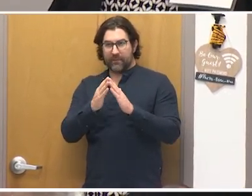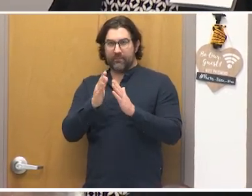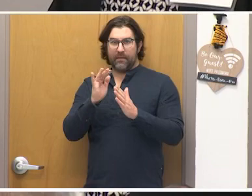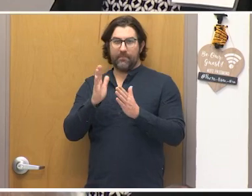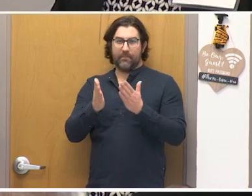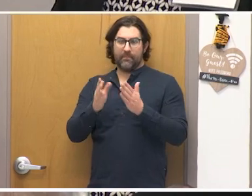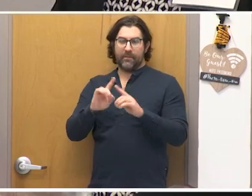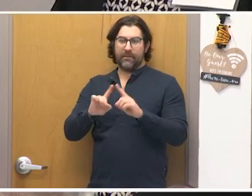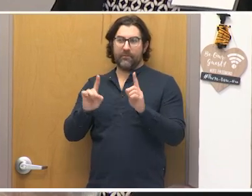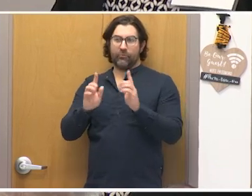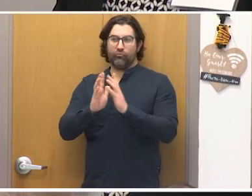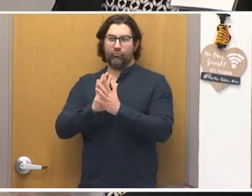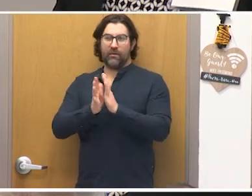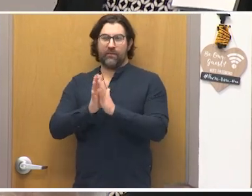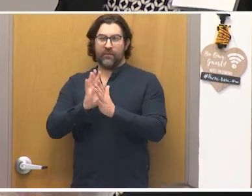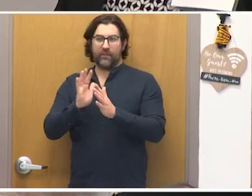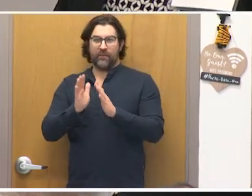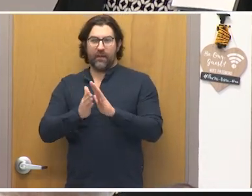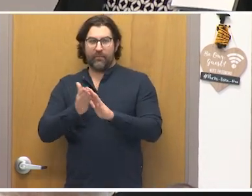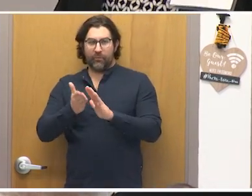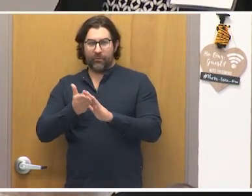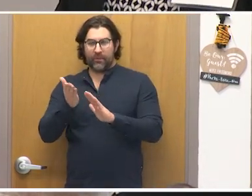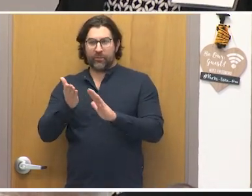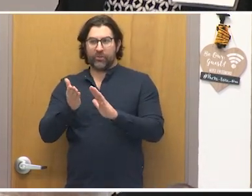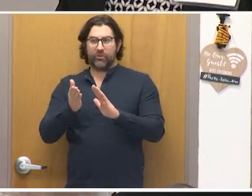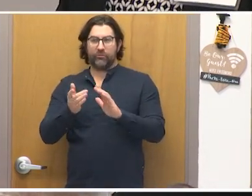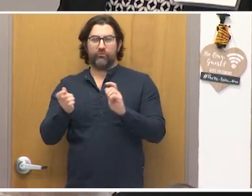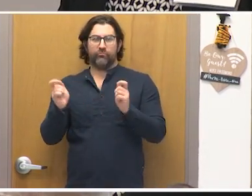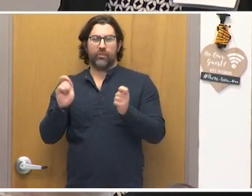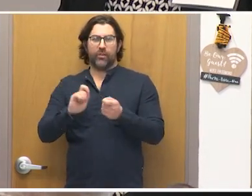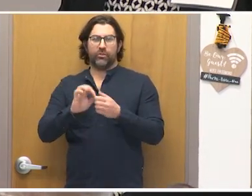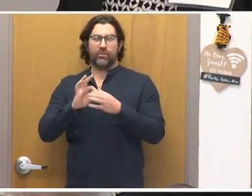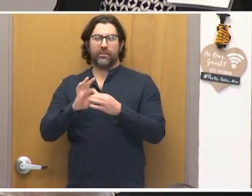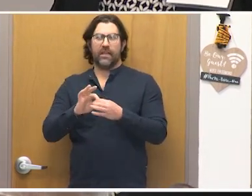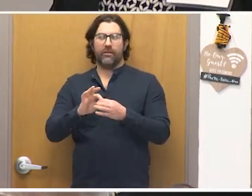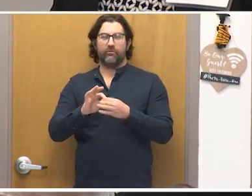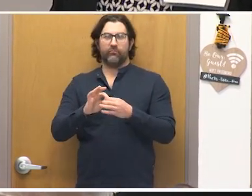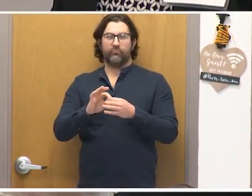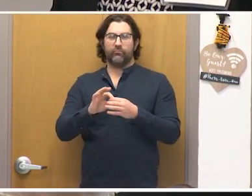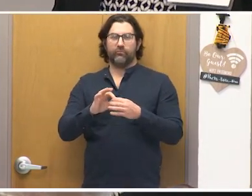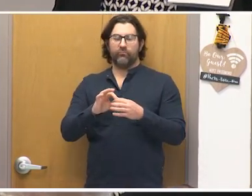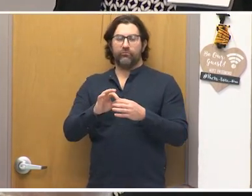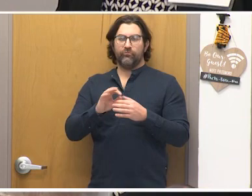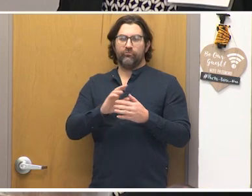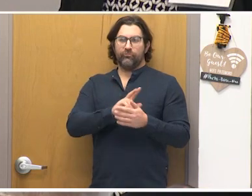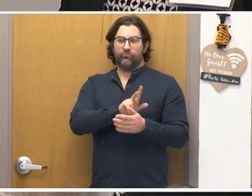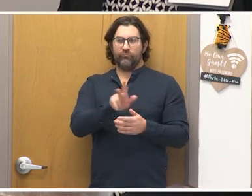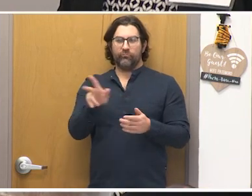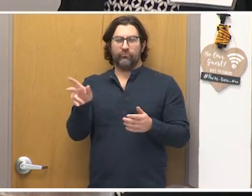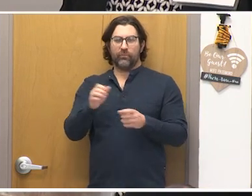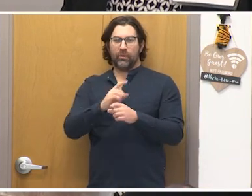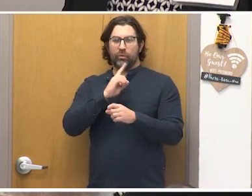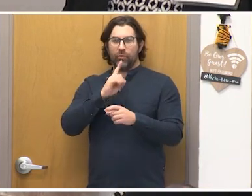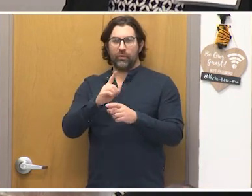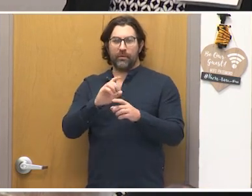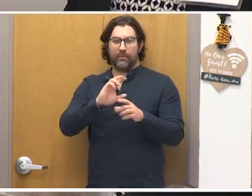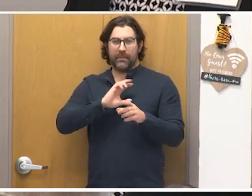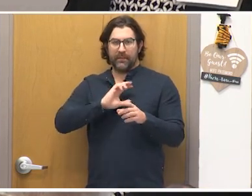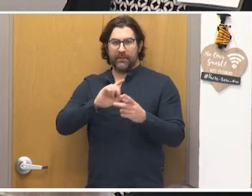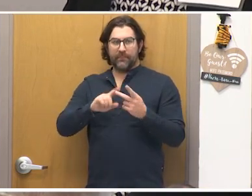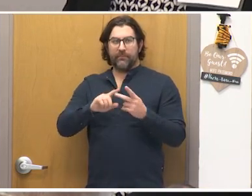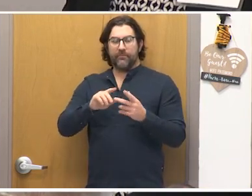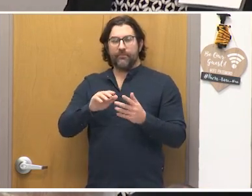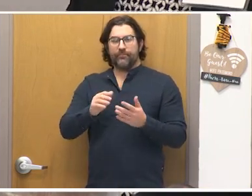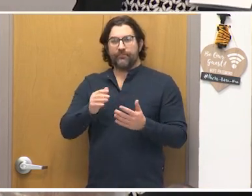traffic operation or just changes in the right-of-way generally, making sure that the police and fire and